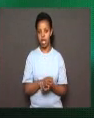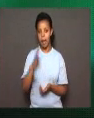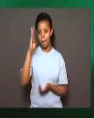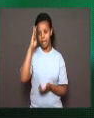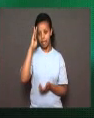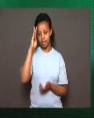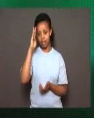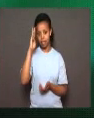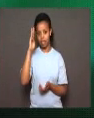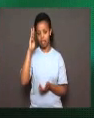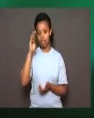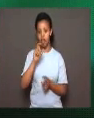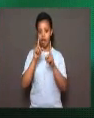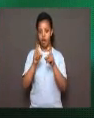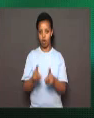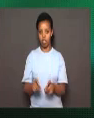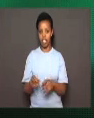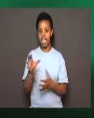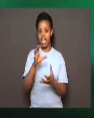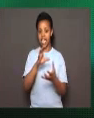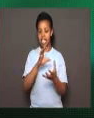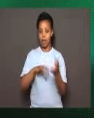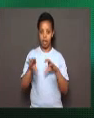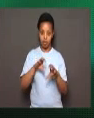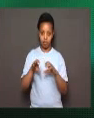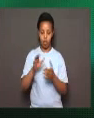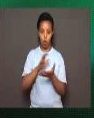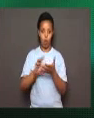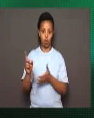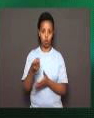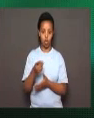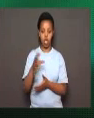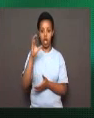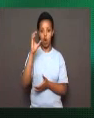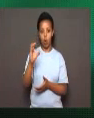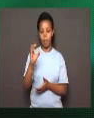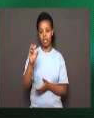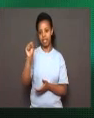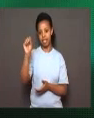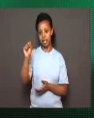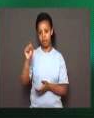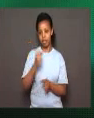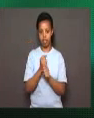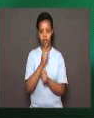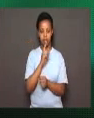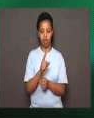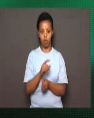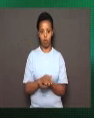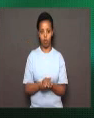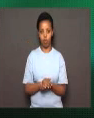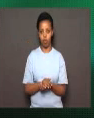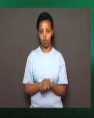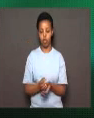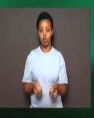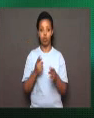Benedict's reagent is a chemical compound made of copper sulfate. The